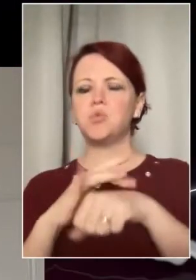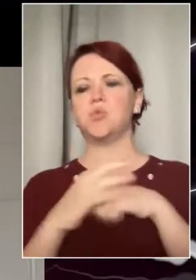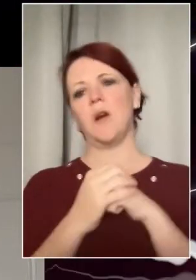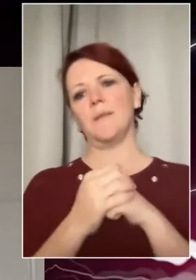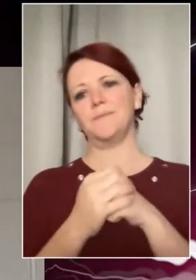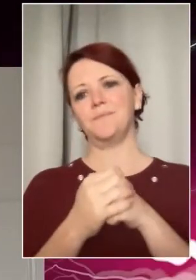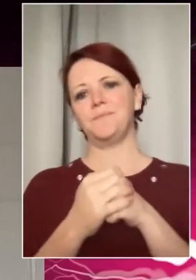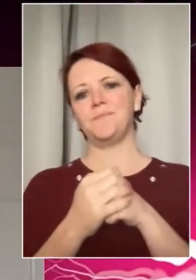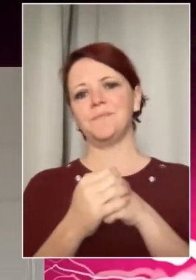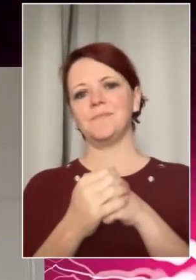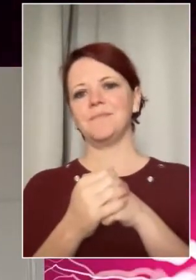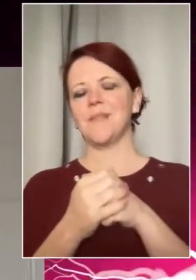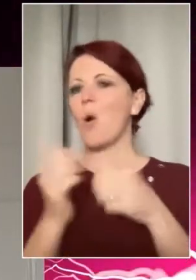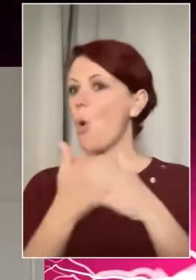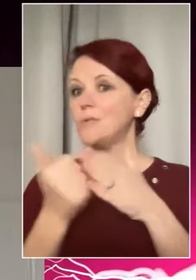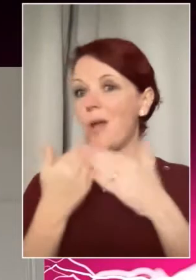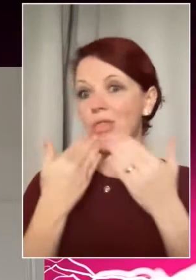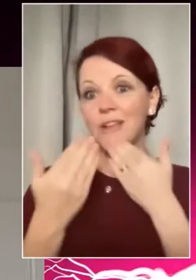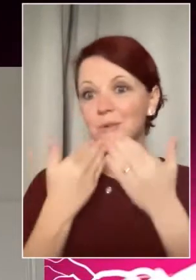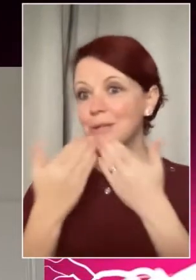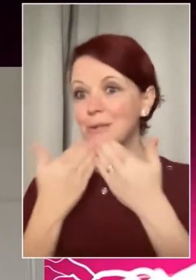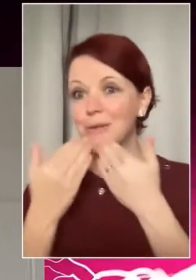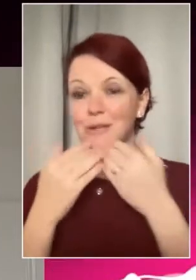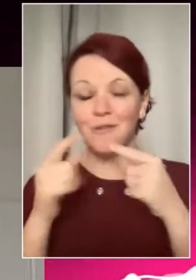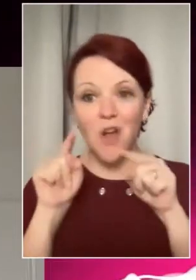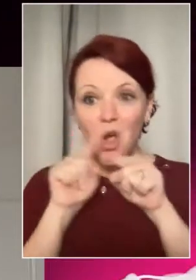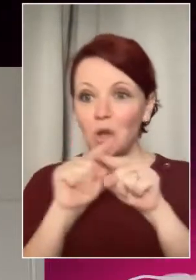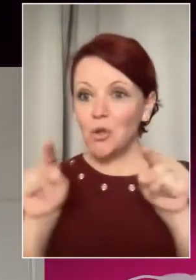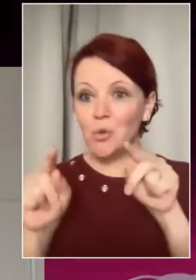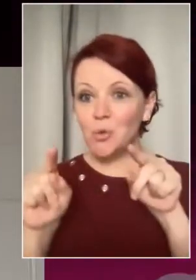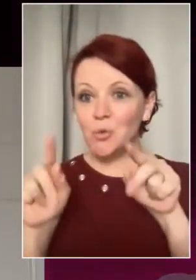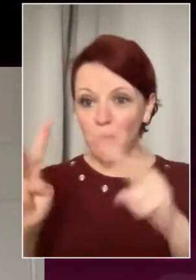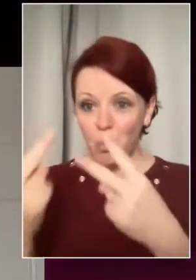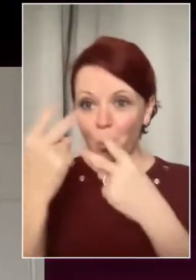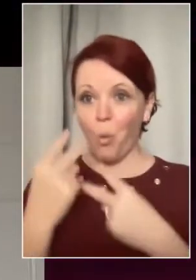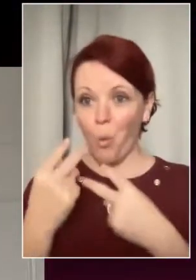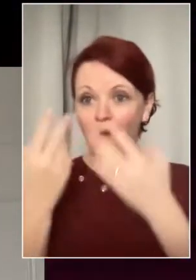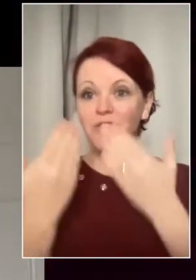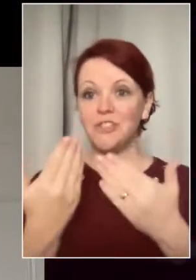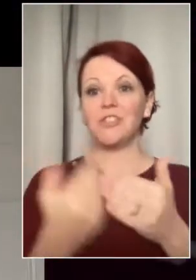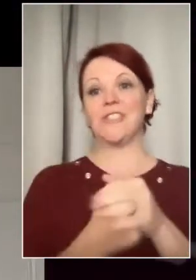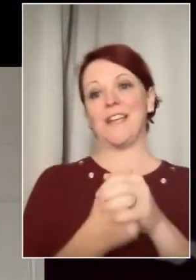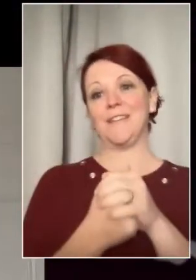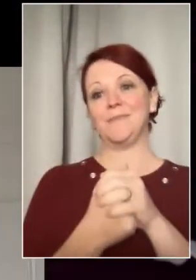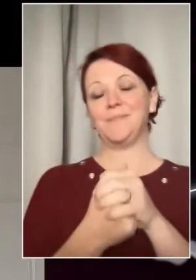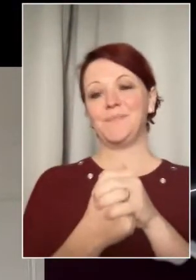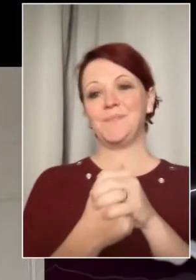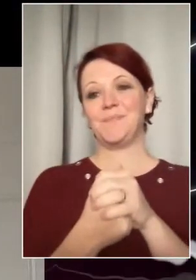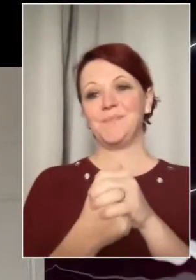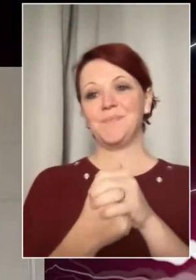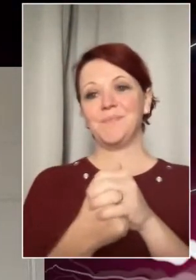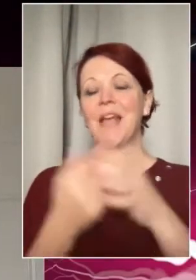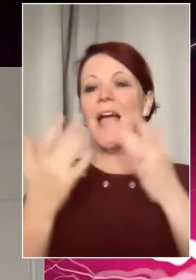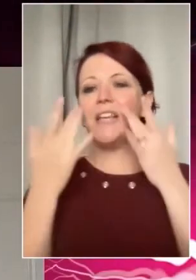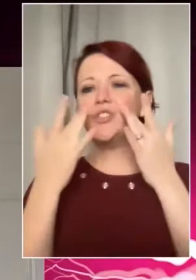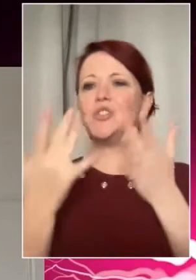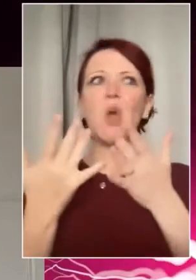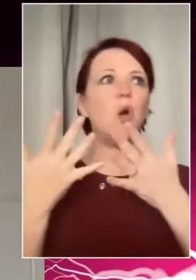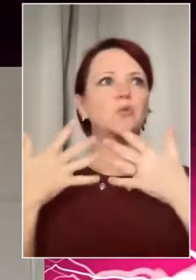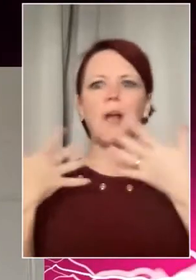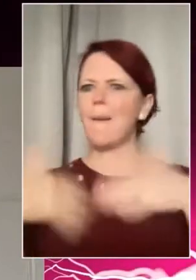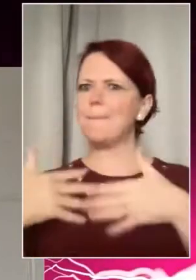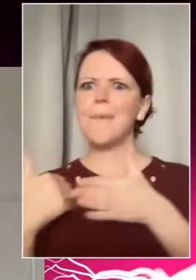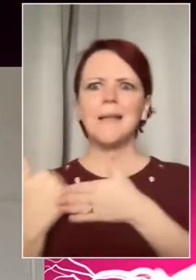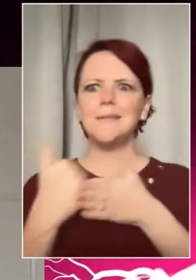every single one of you who's dialed in to watch the regional awards today and showed such exceptional support for